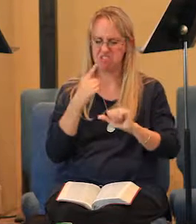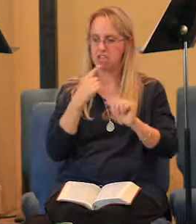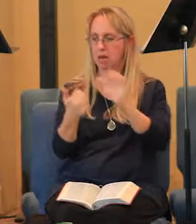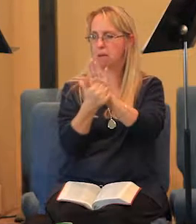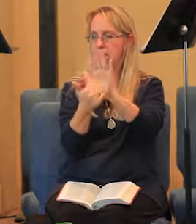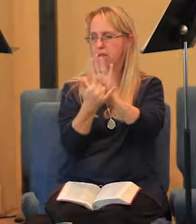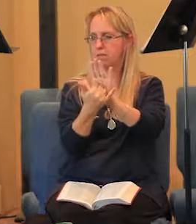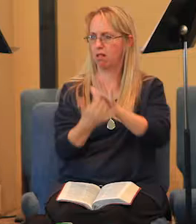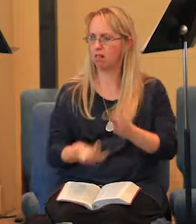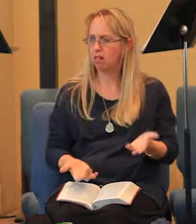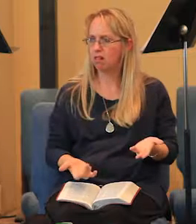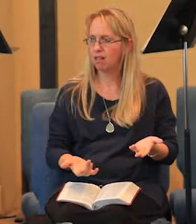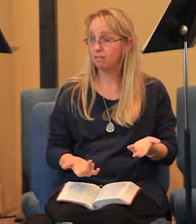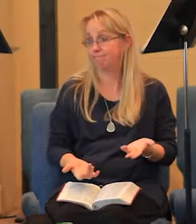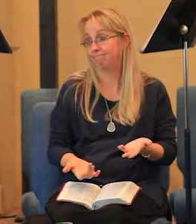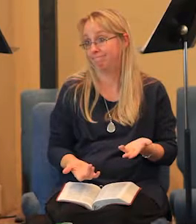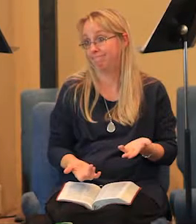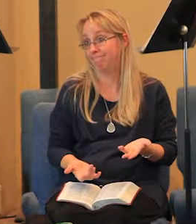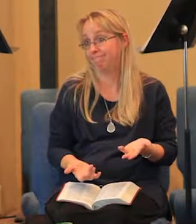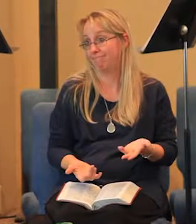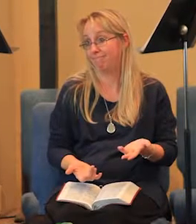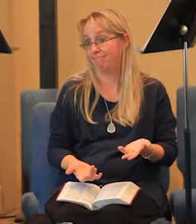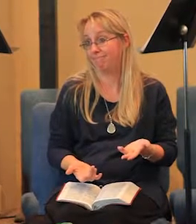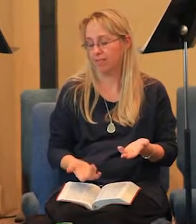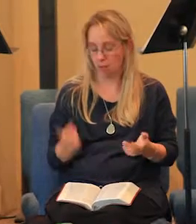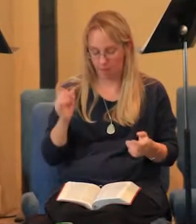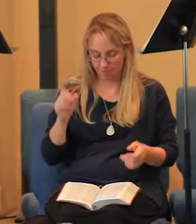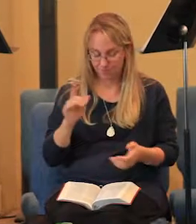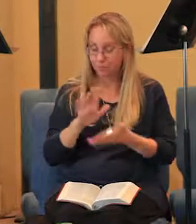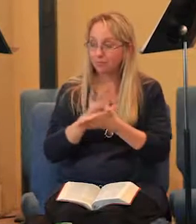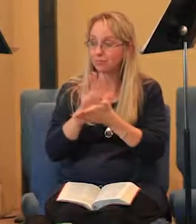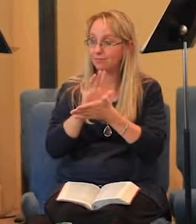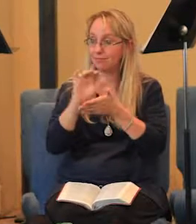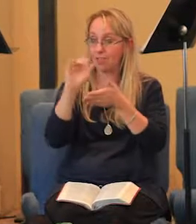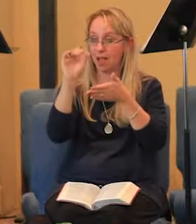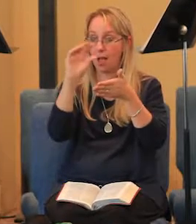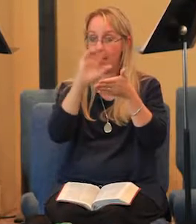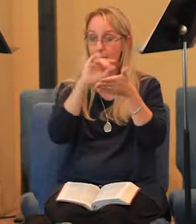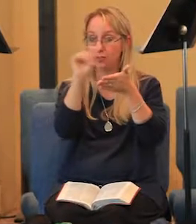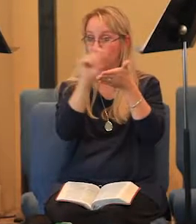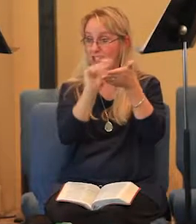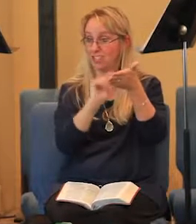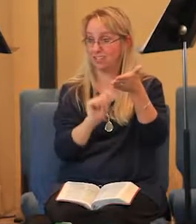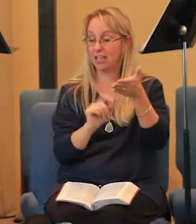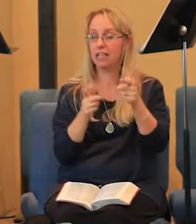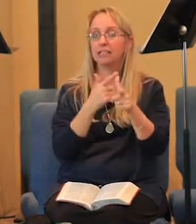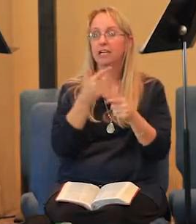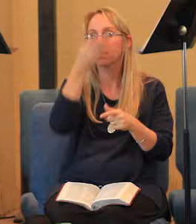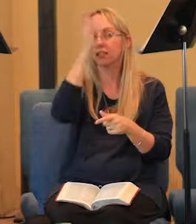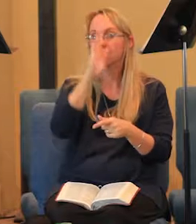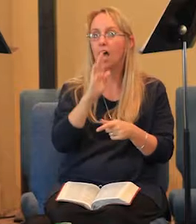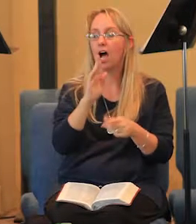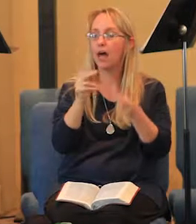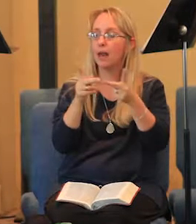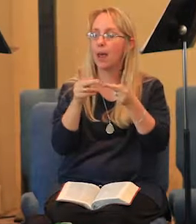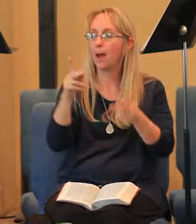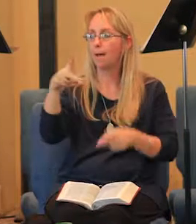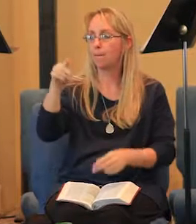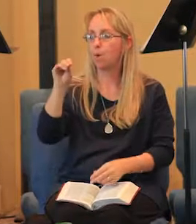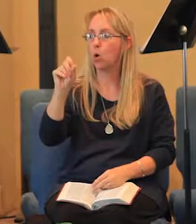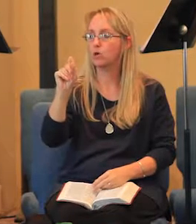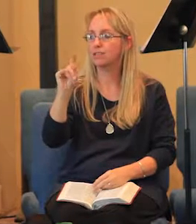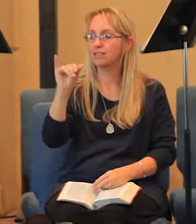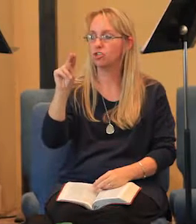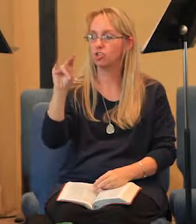couldn't? So let me just give you the first blank in your sheet. God positions you